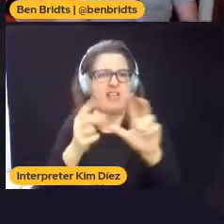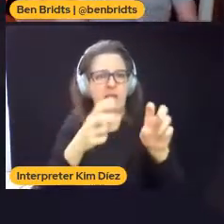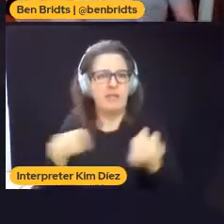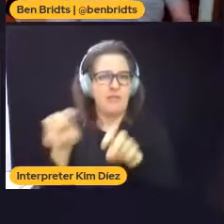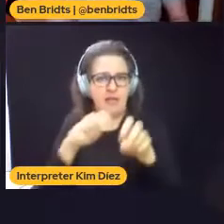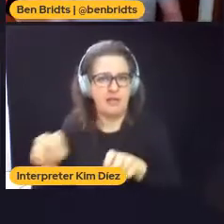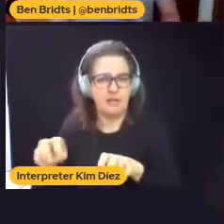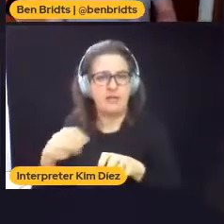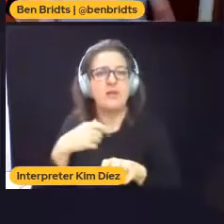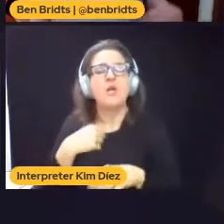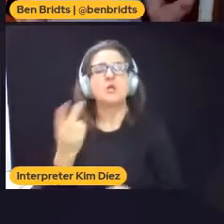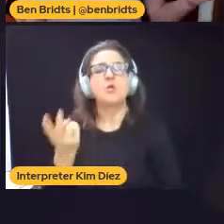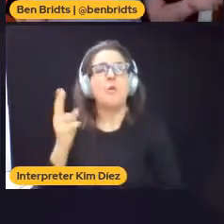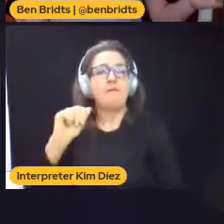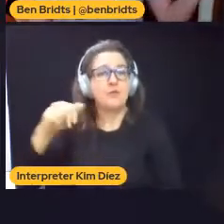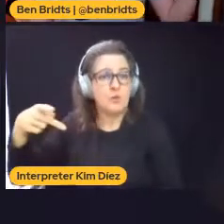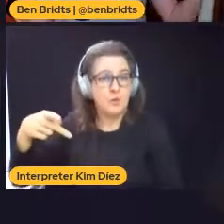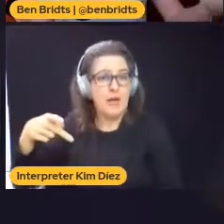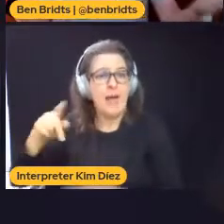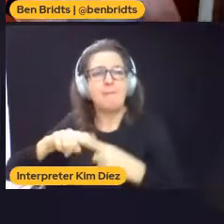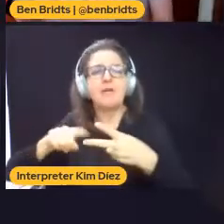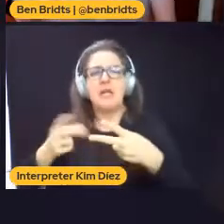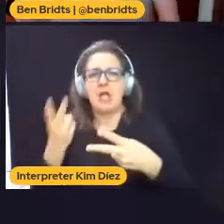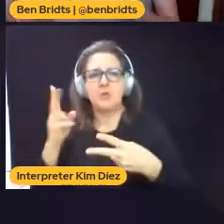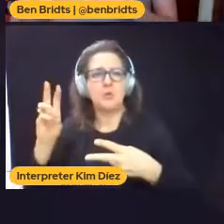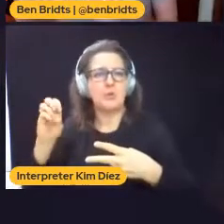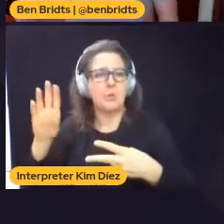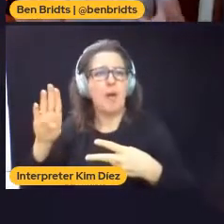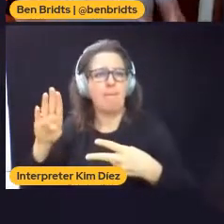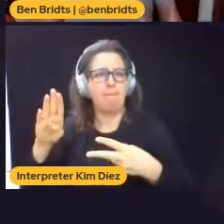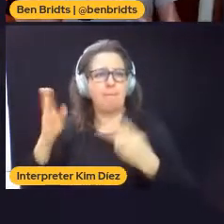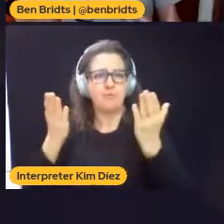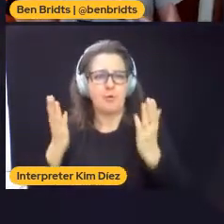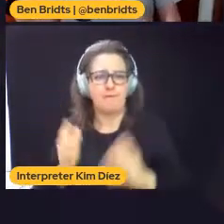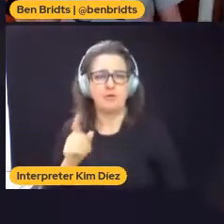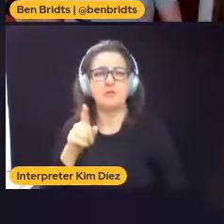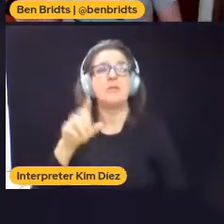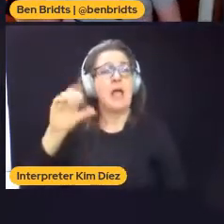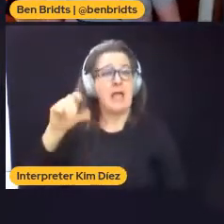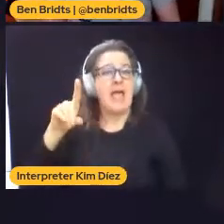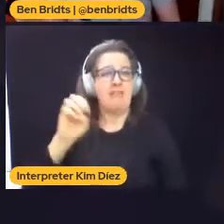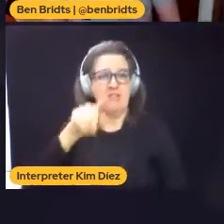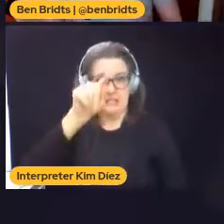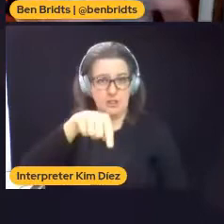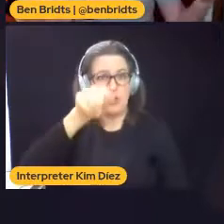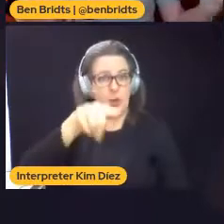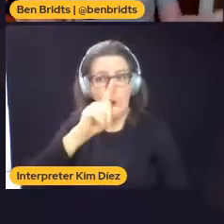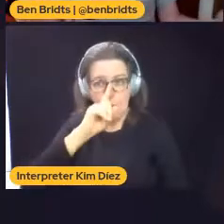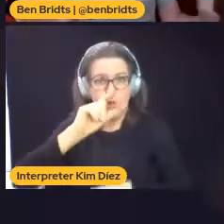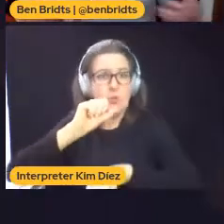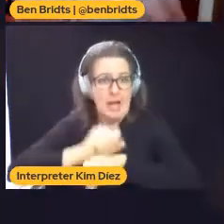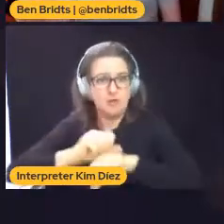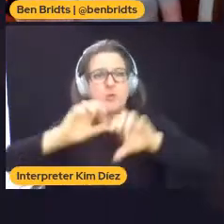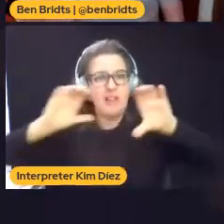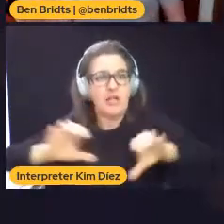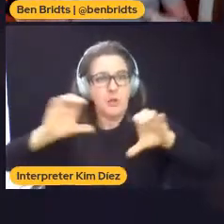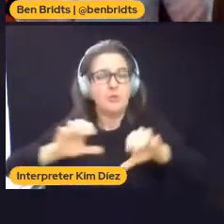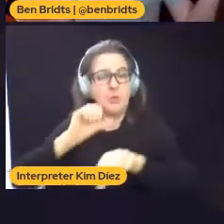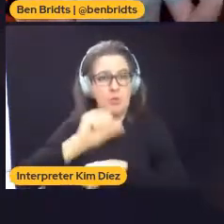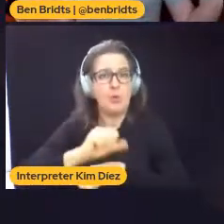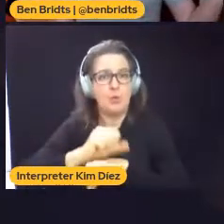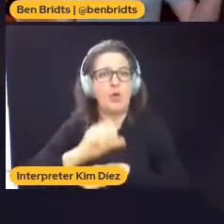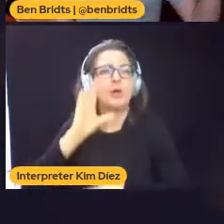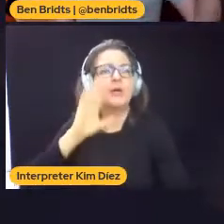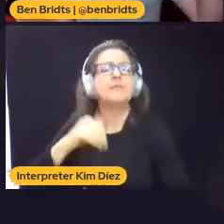web servers. And this is a code that we wrote to actually do the heavy lifting. So we know which VPC we want to